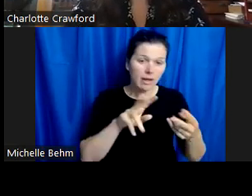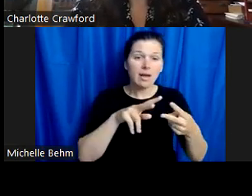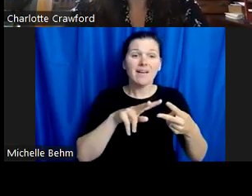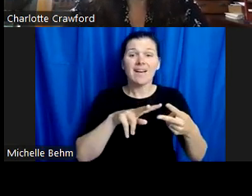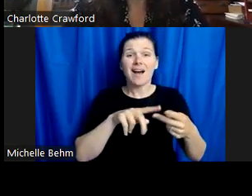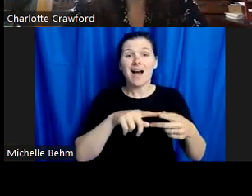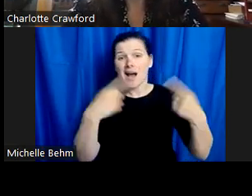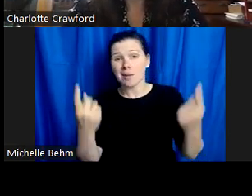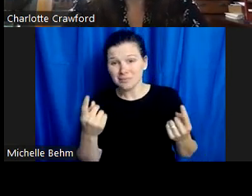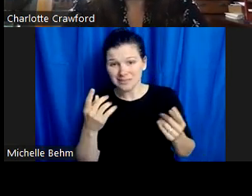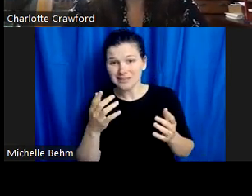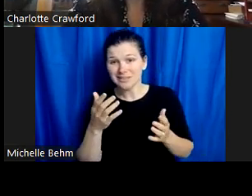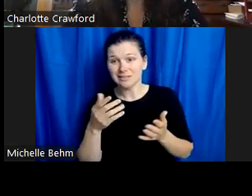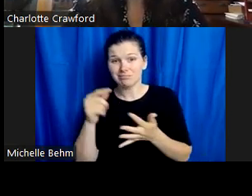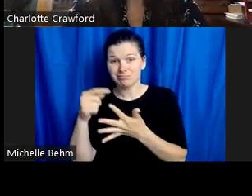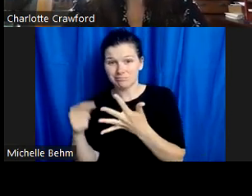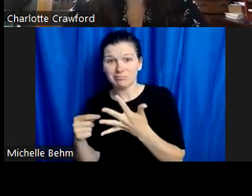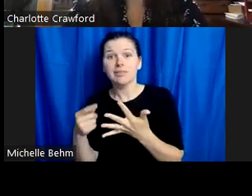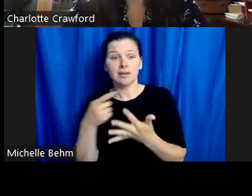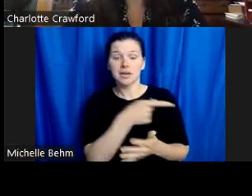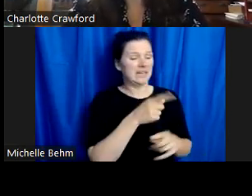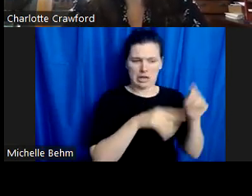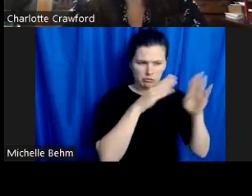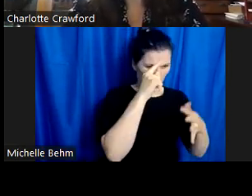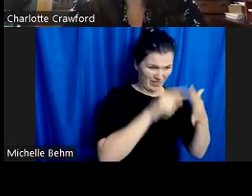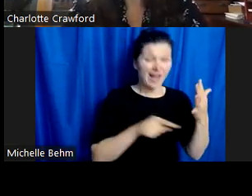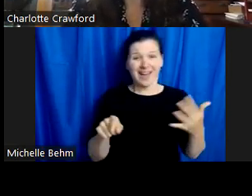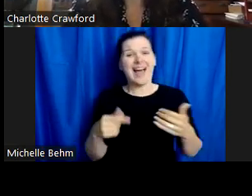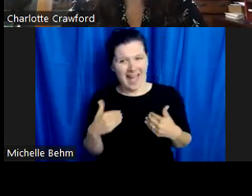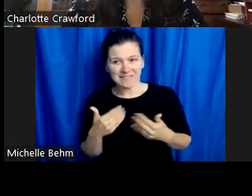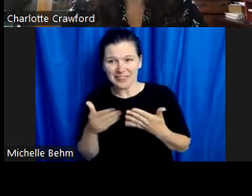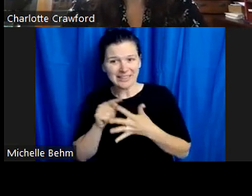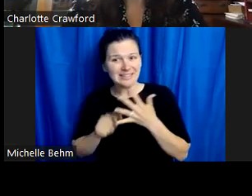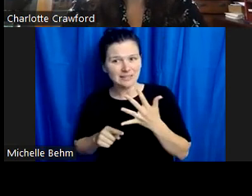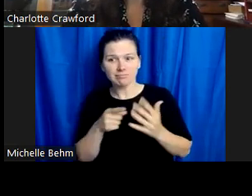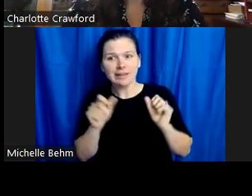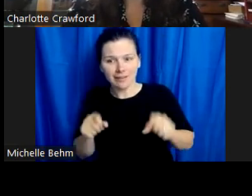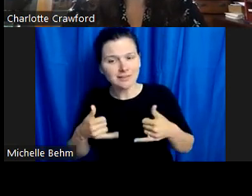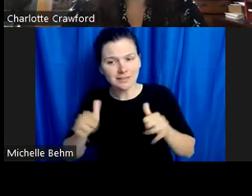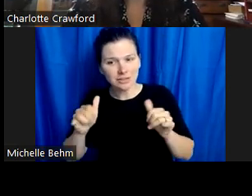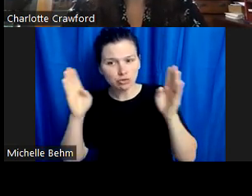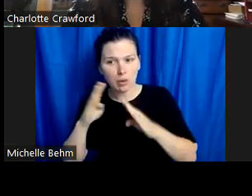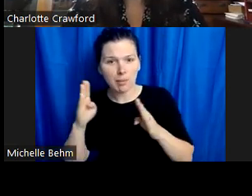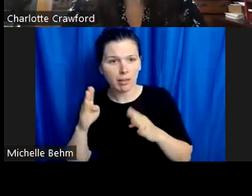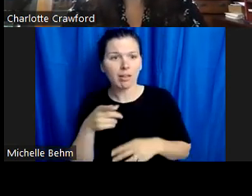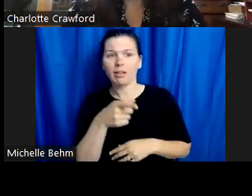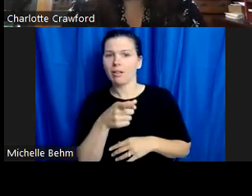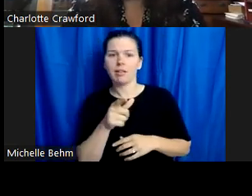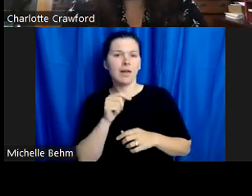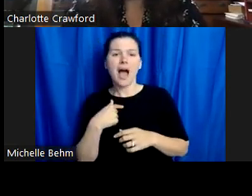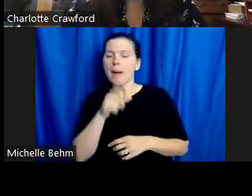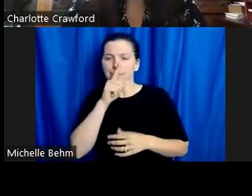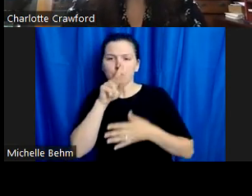are things that they can get in trouble for. It doesn't offer protection against the following offenses, and I'm not going to read them